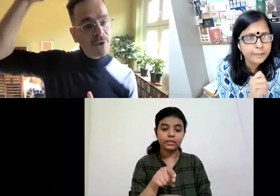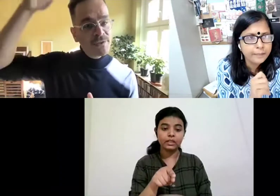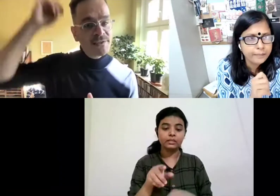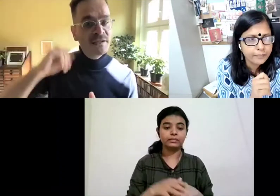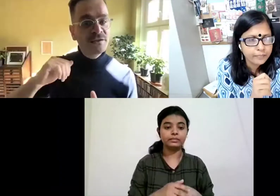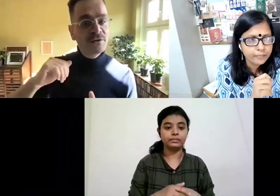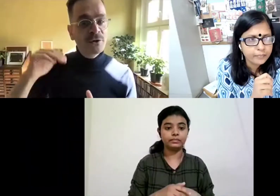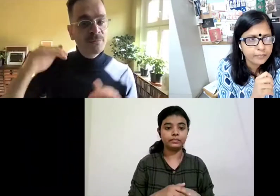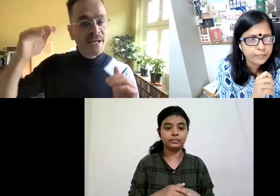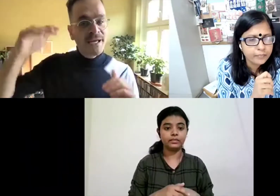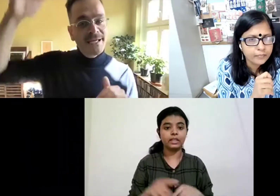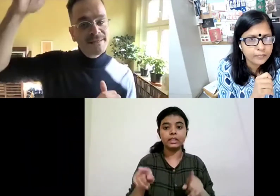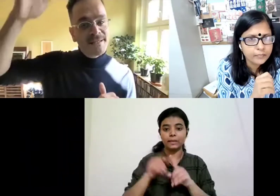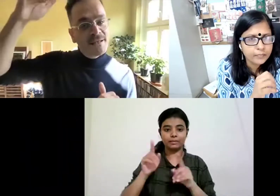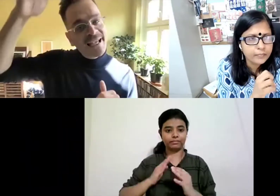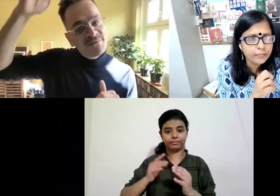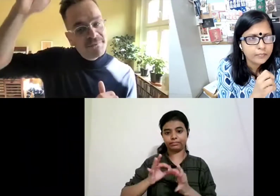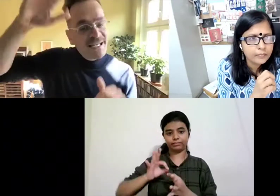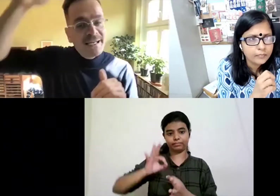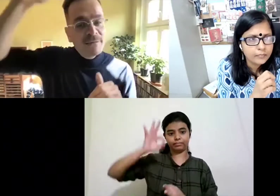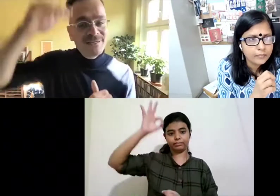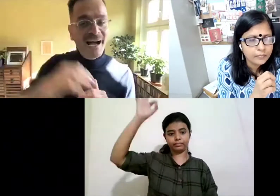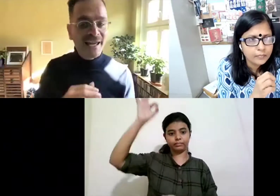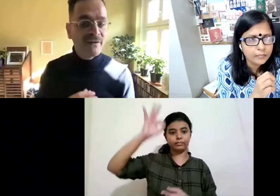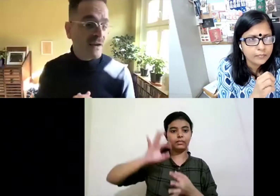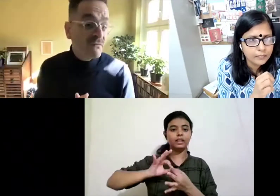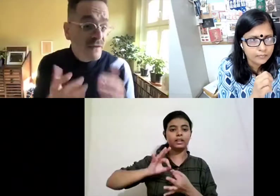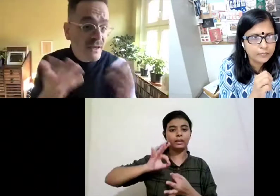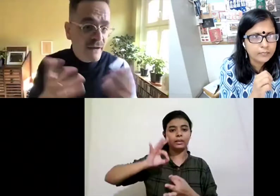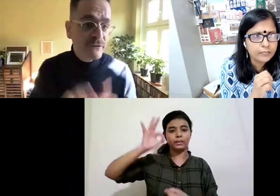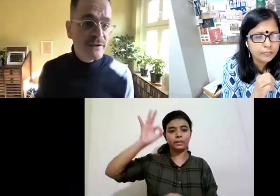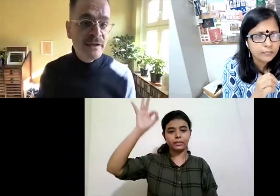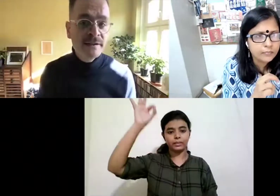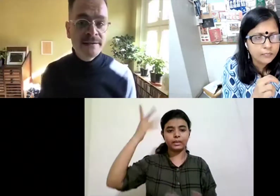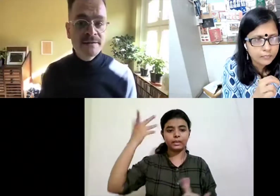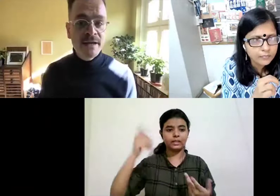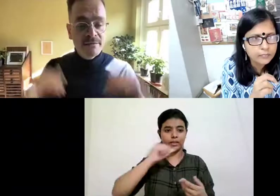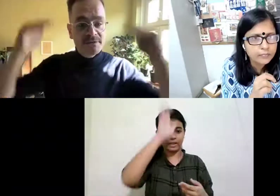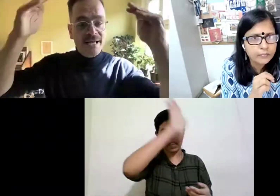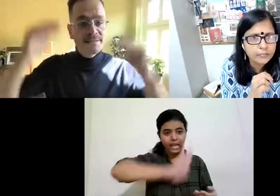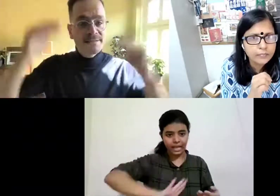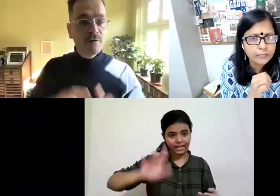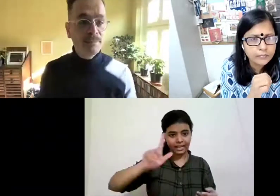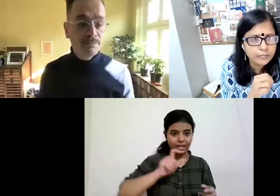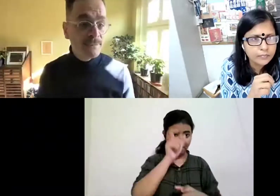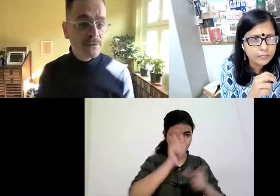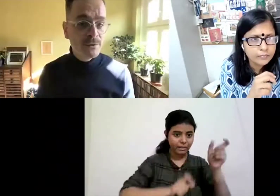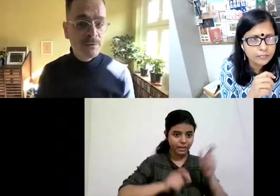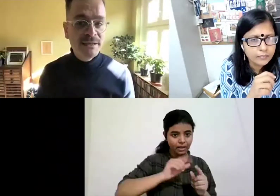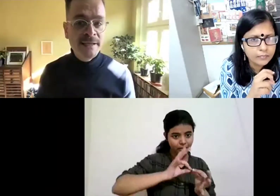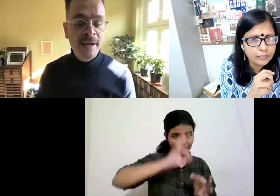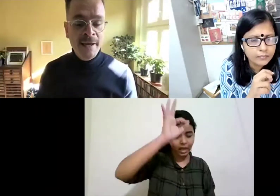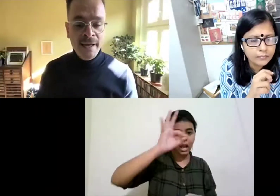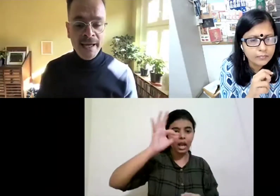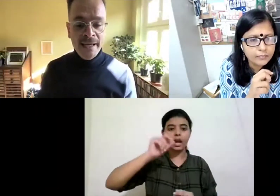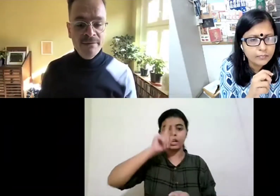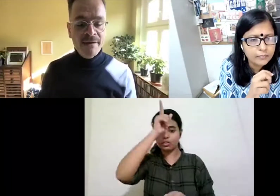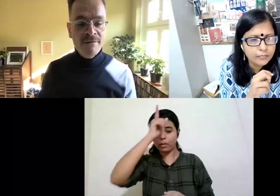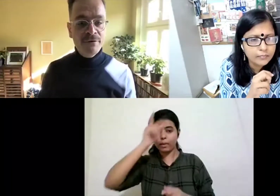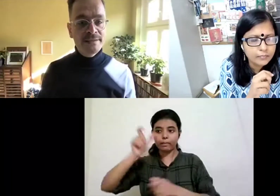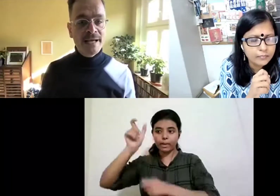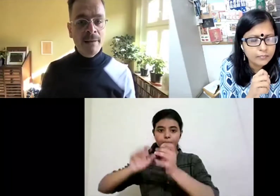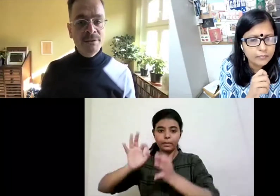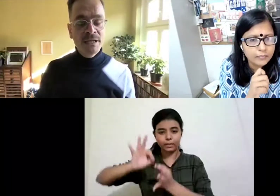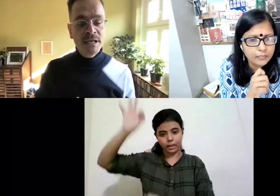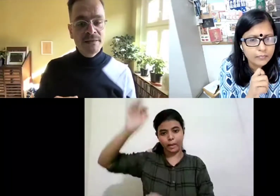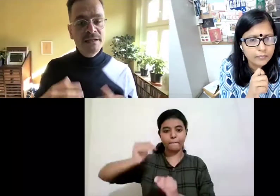a person in Europe is like a little bit higher than the average Indian size of people would be. Then,